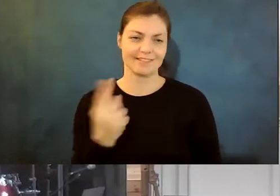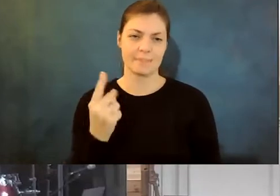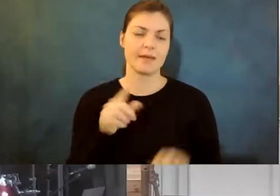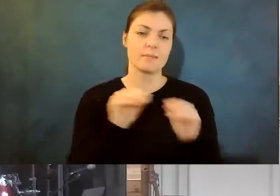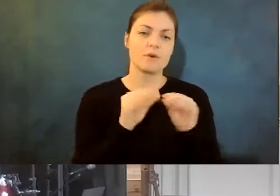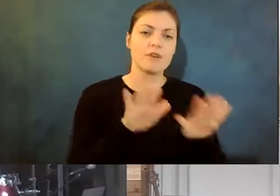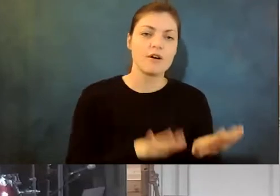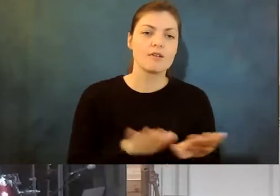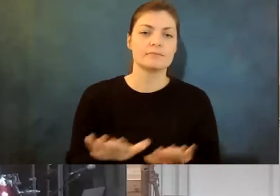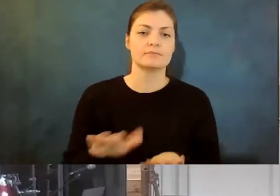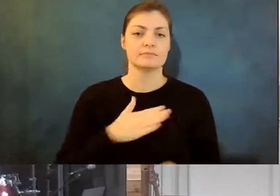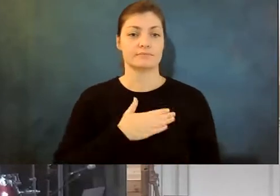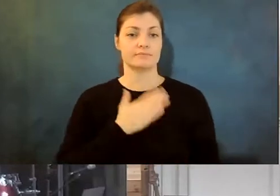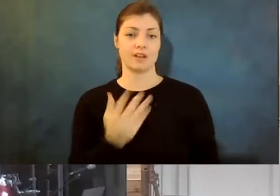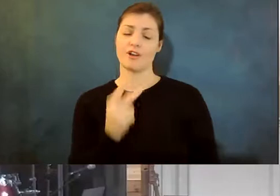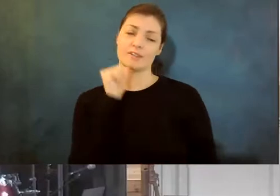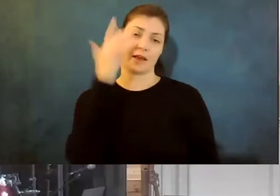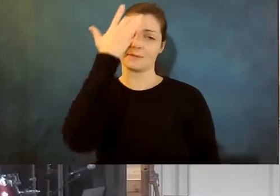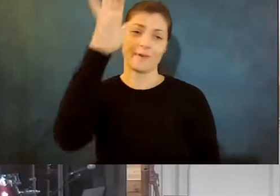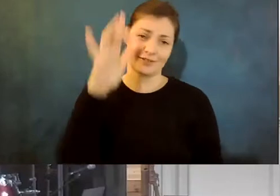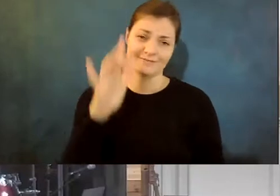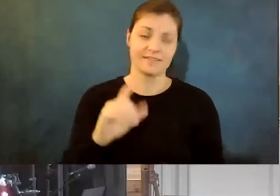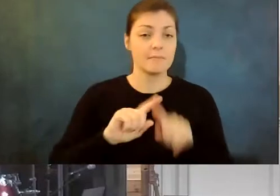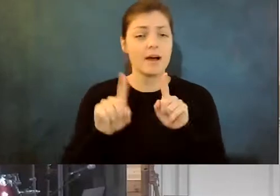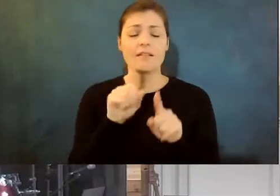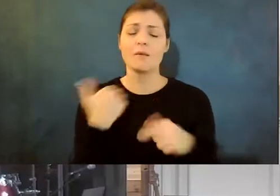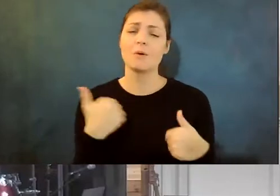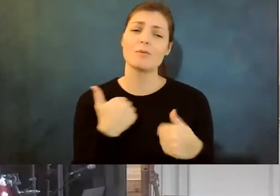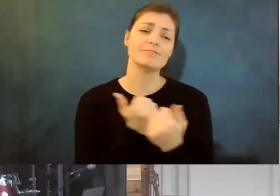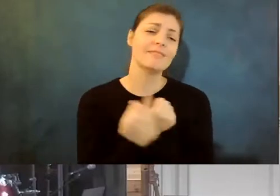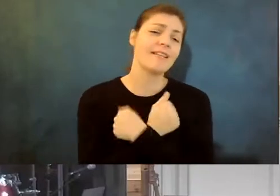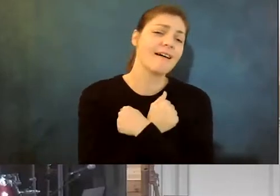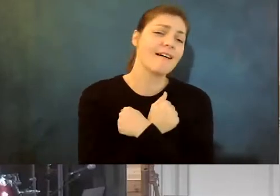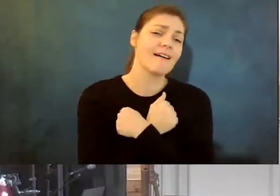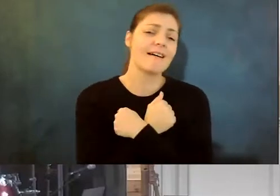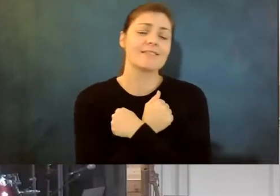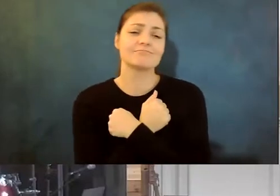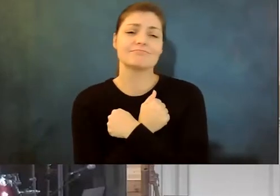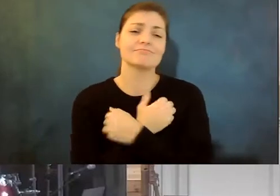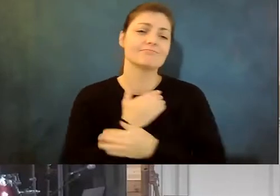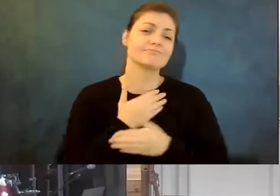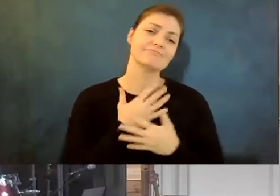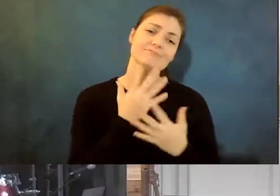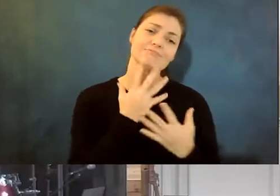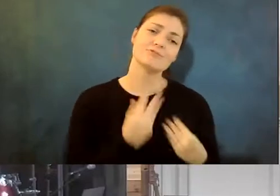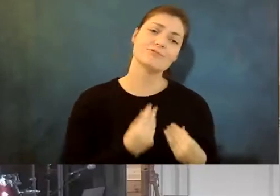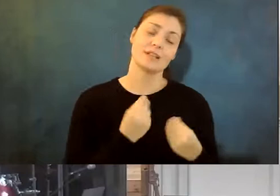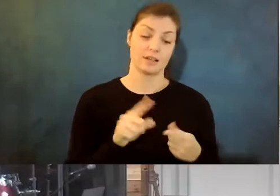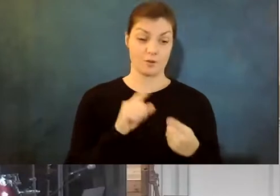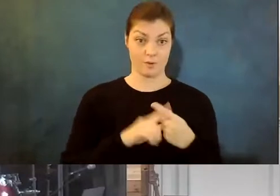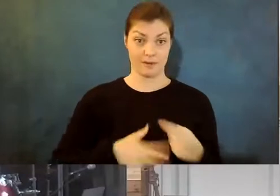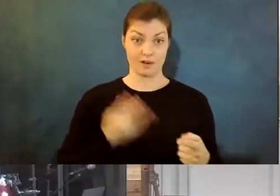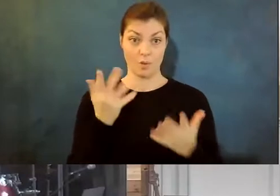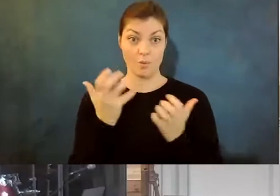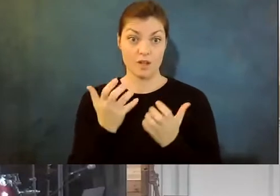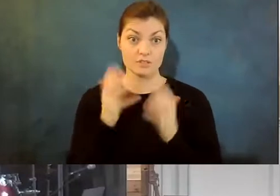smartest dog, but my dog is the most loving dog you're ever going to meet. And here's the thing. My dog, when it wants your attention, will